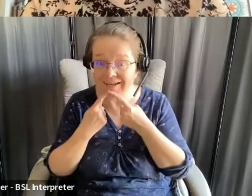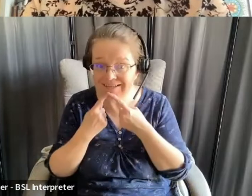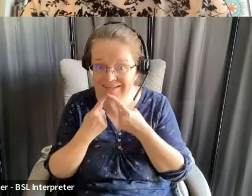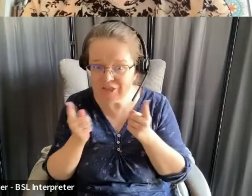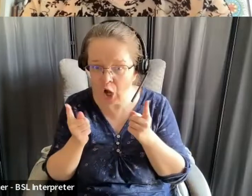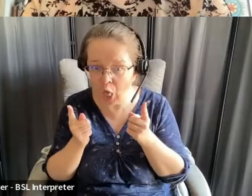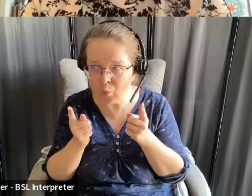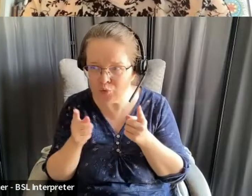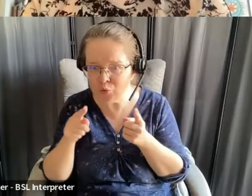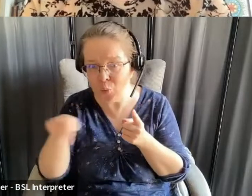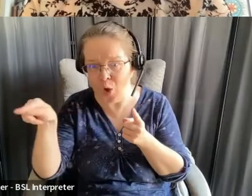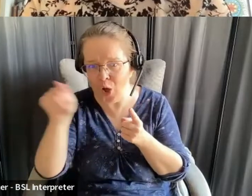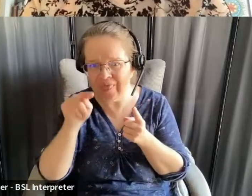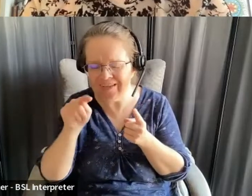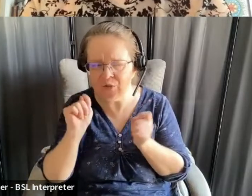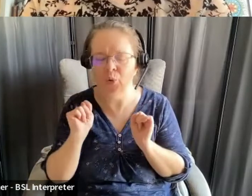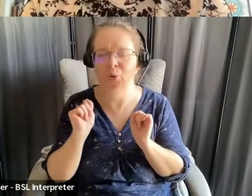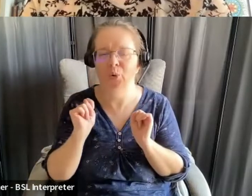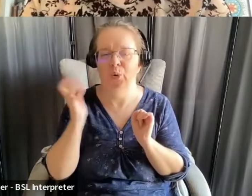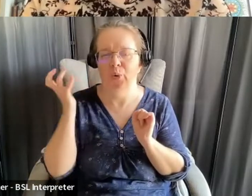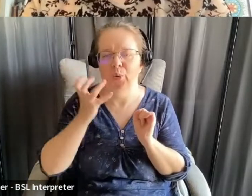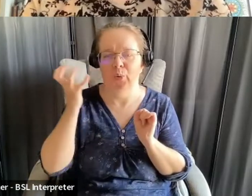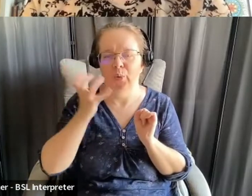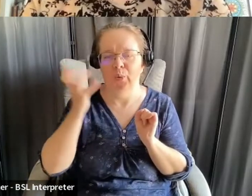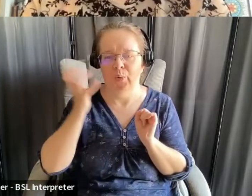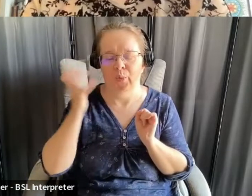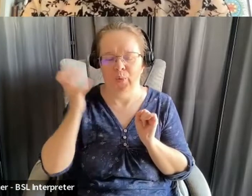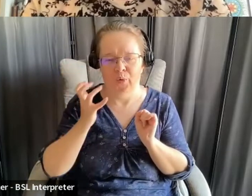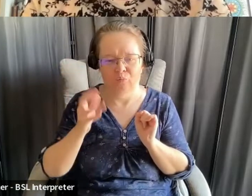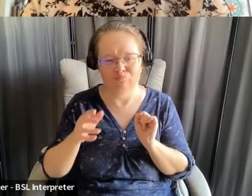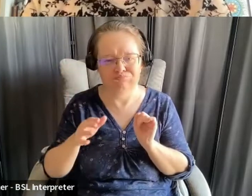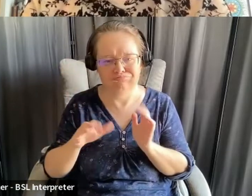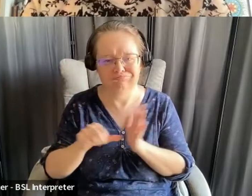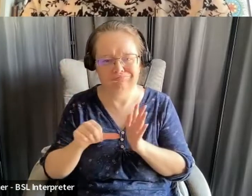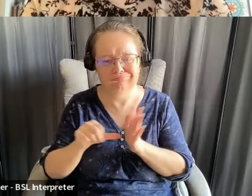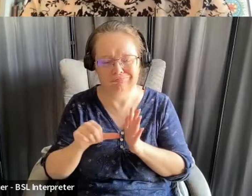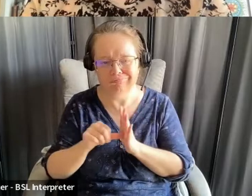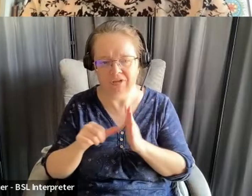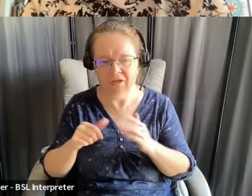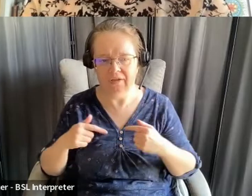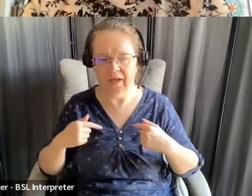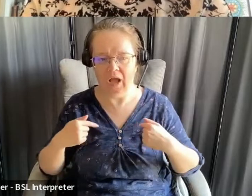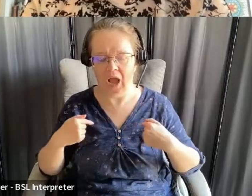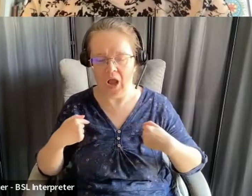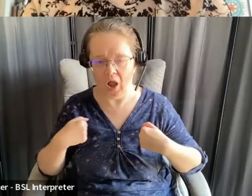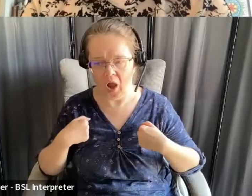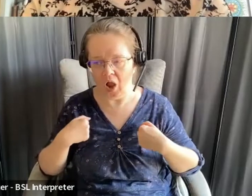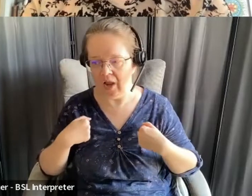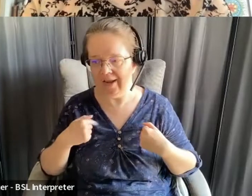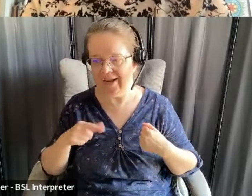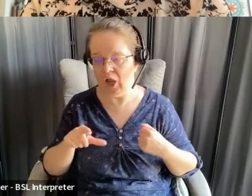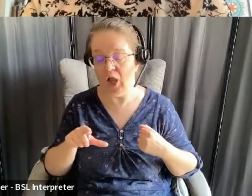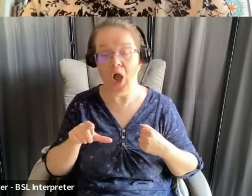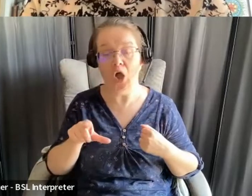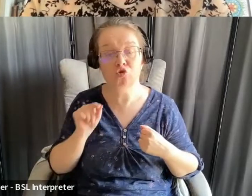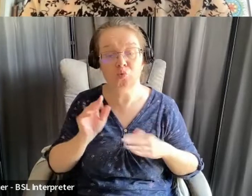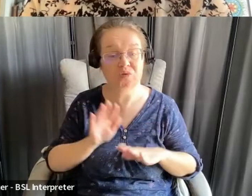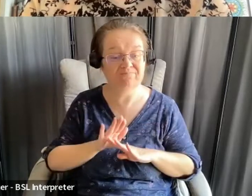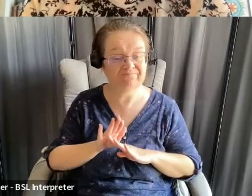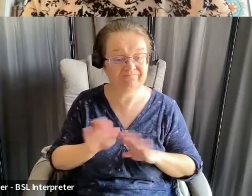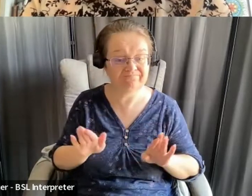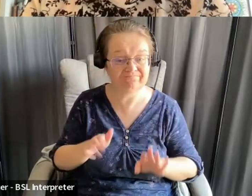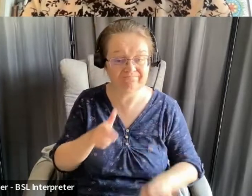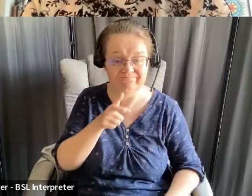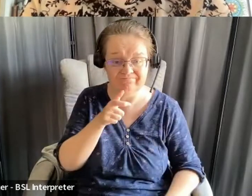is a really, it's a minefield. I choose as a matter of course not to, because I